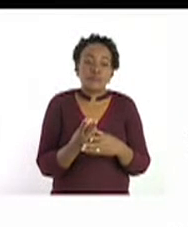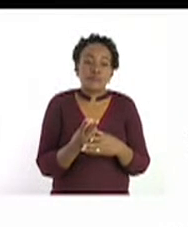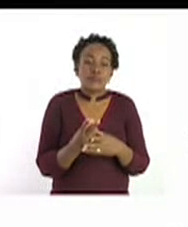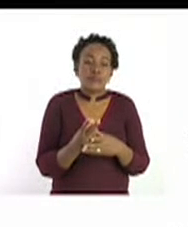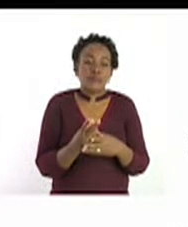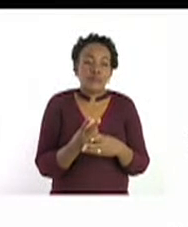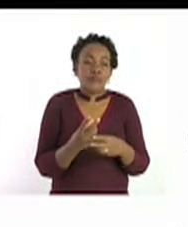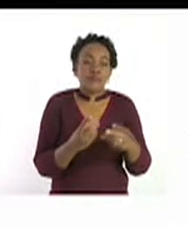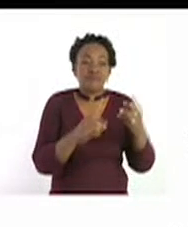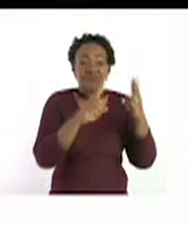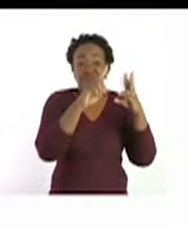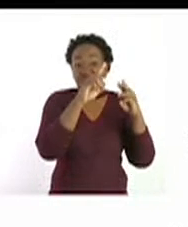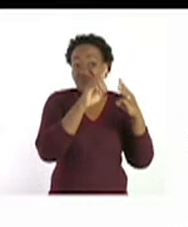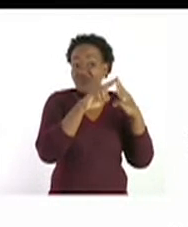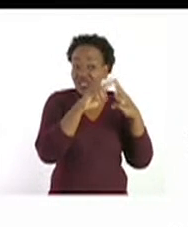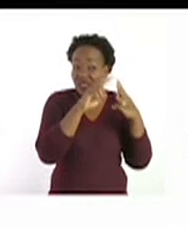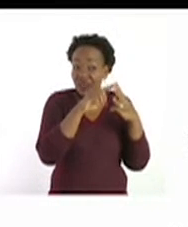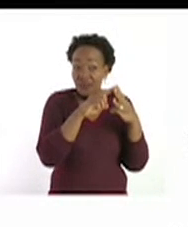Maylin